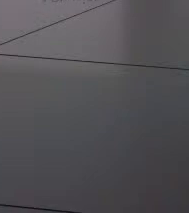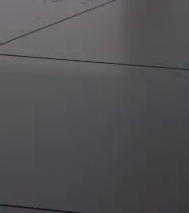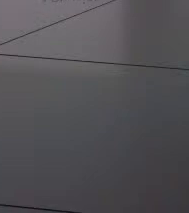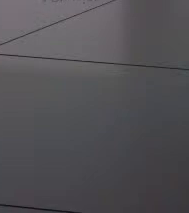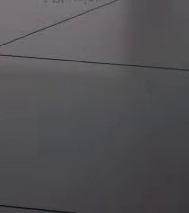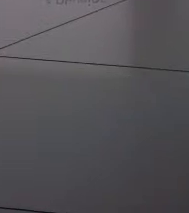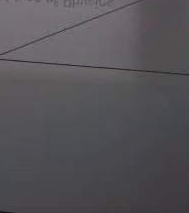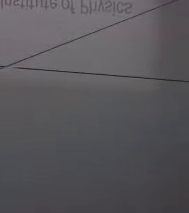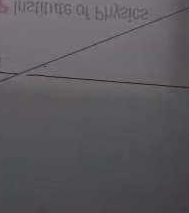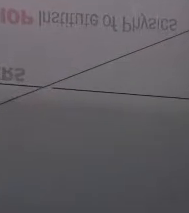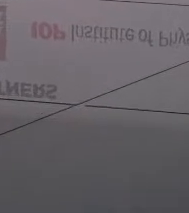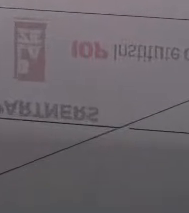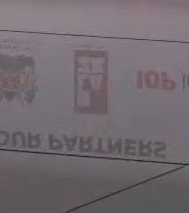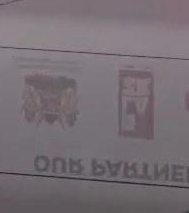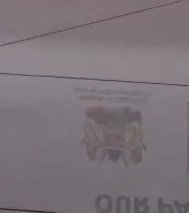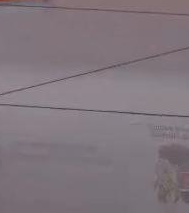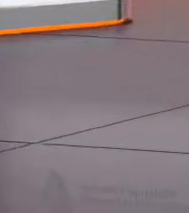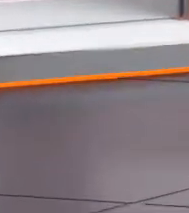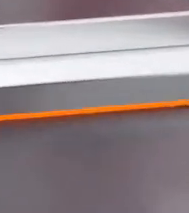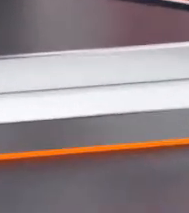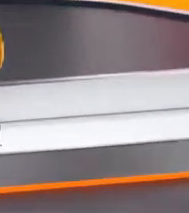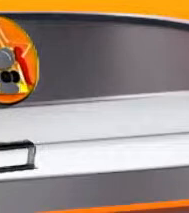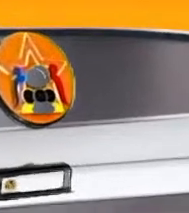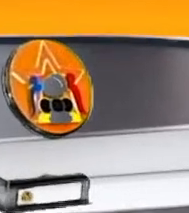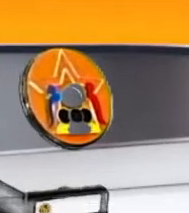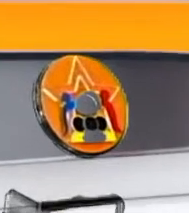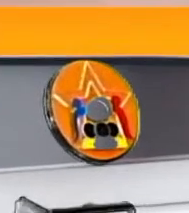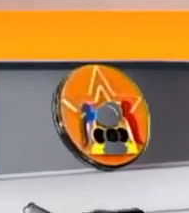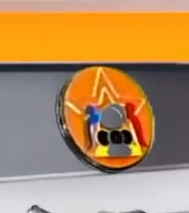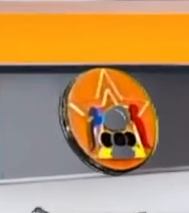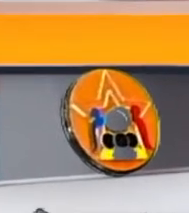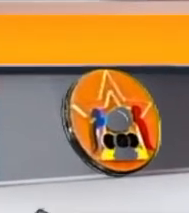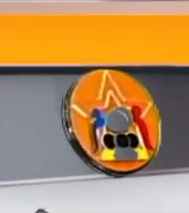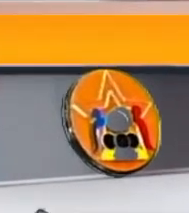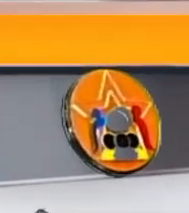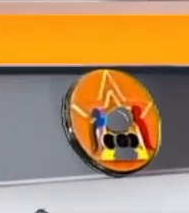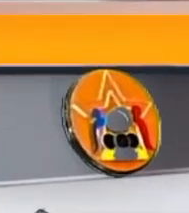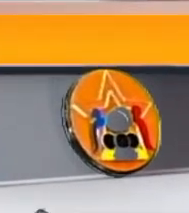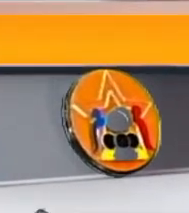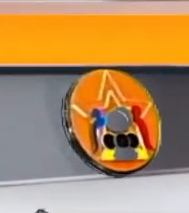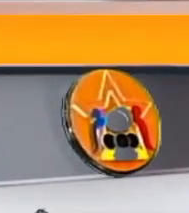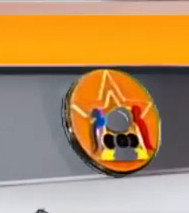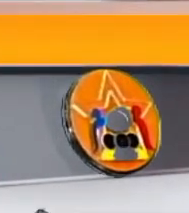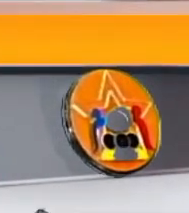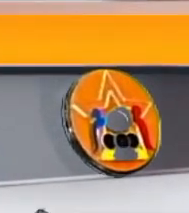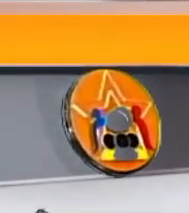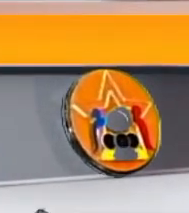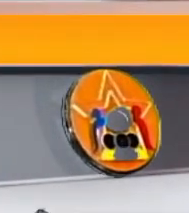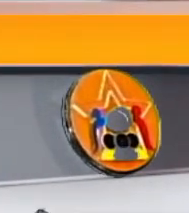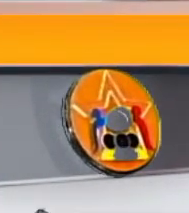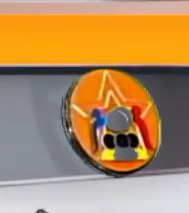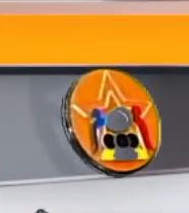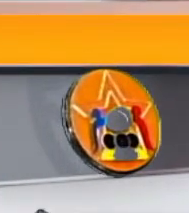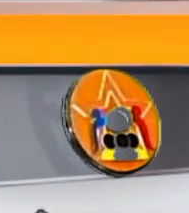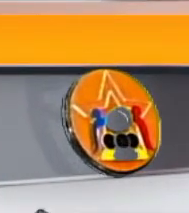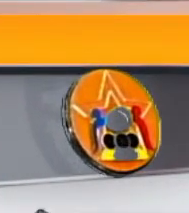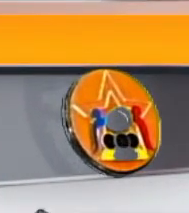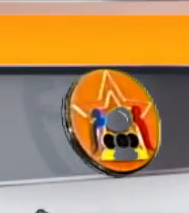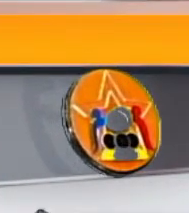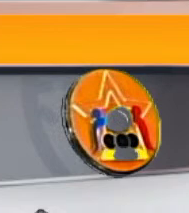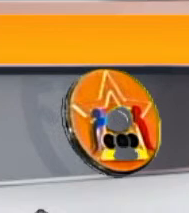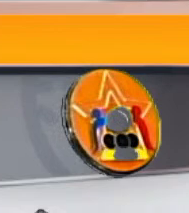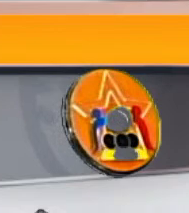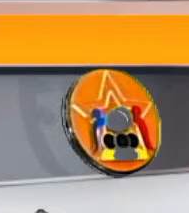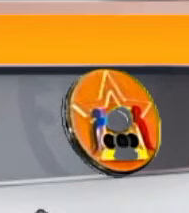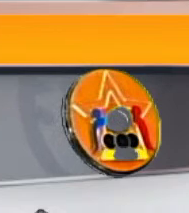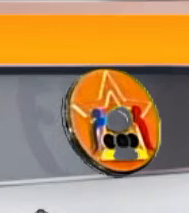going to recognize the best of the best. It has been 4 fun days, full of learning, full of excitement, but on